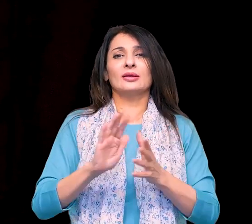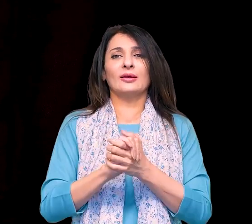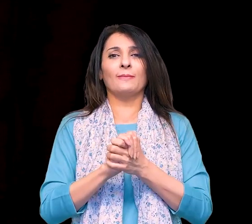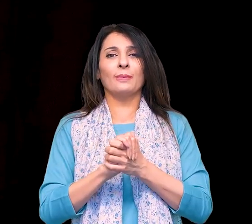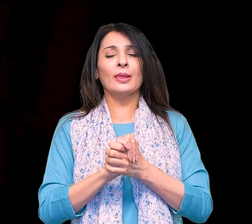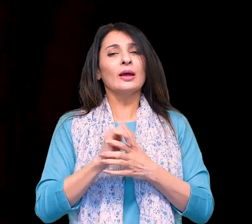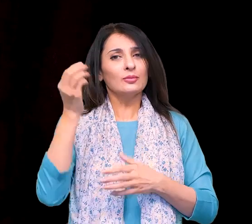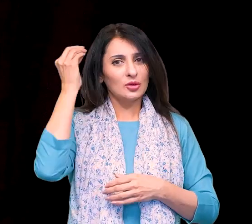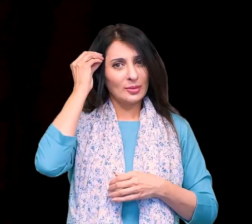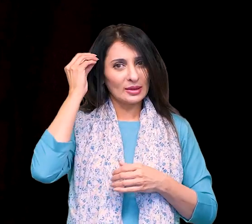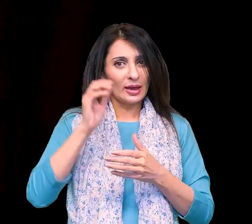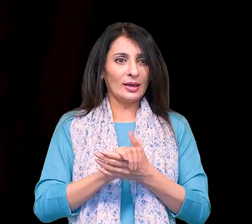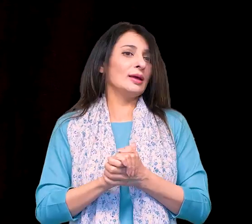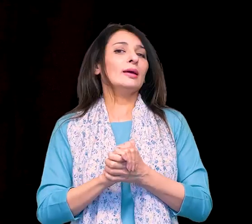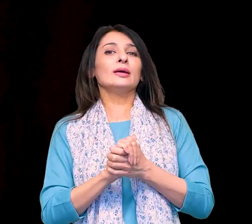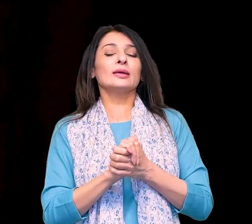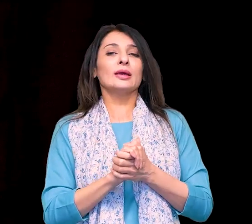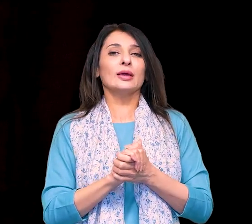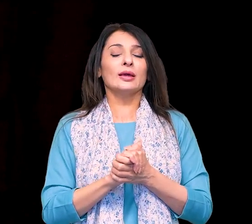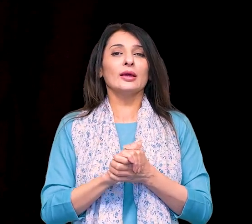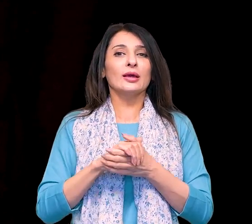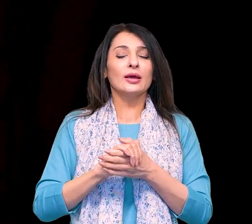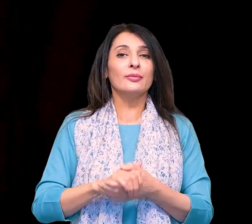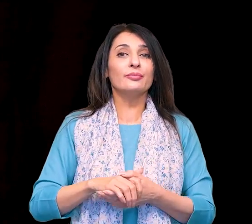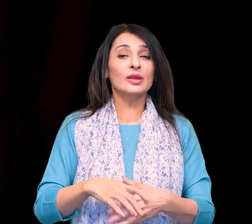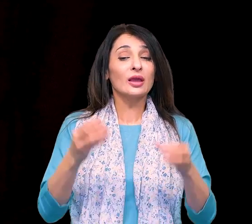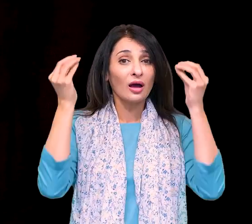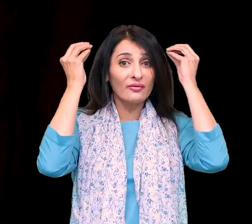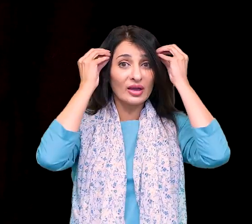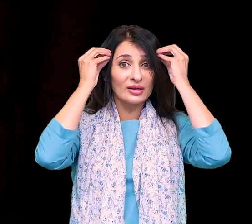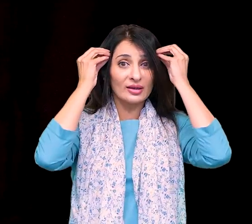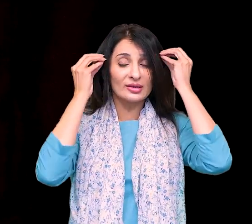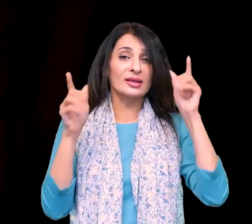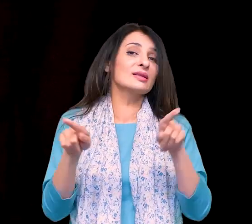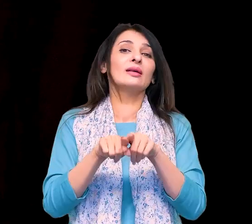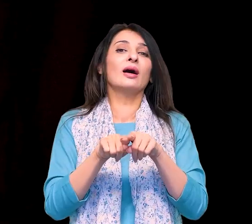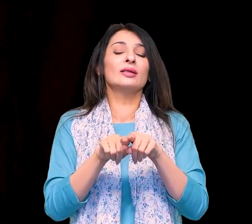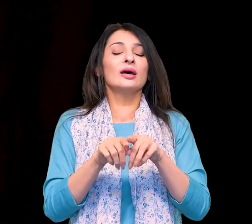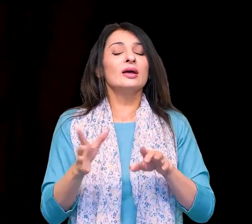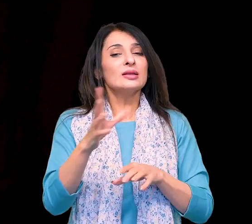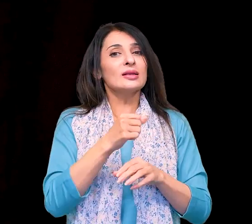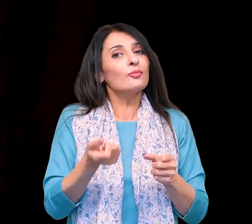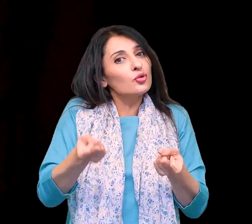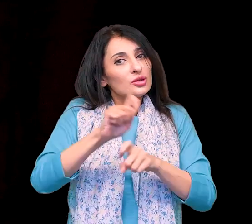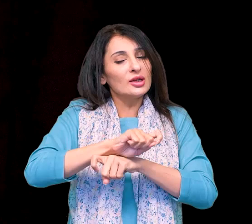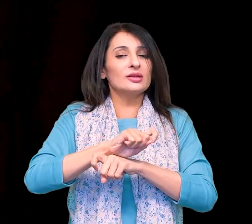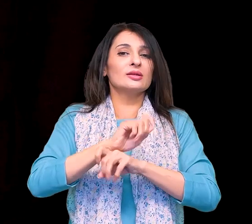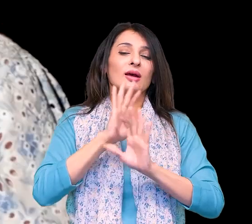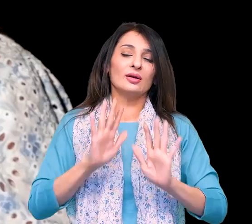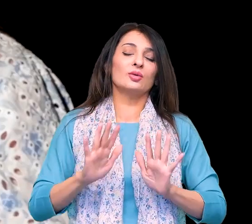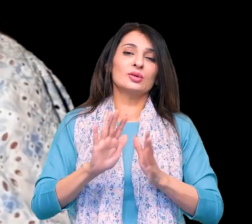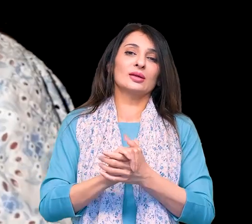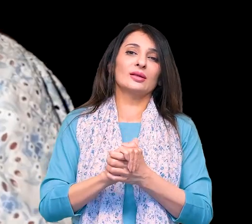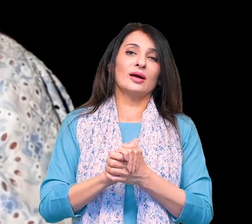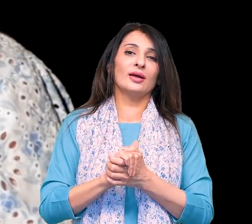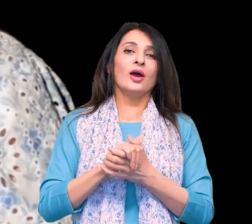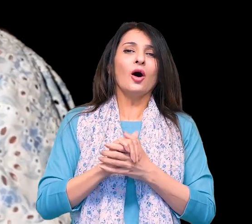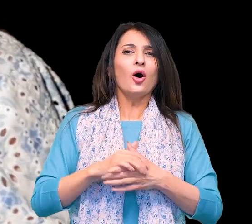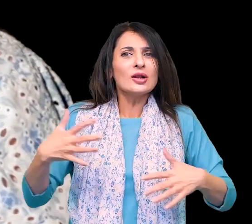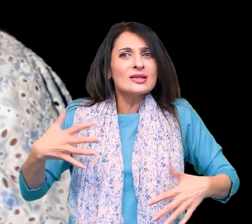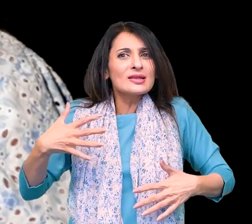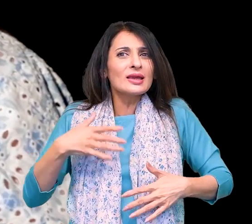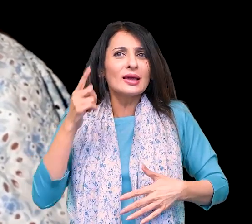the name. And Scaryammi actually began when I was suffering from postpartum depression with my fourth